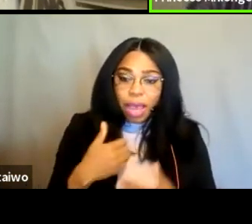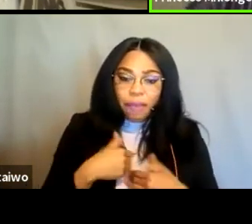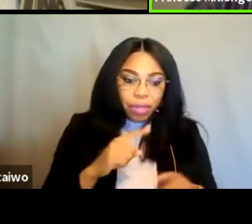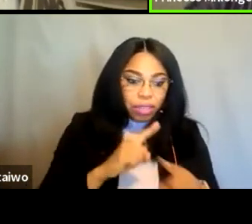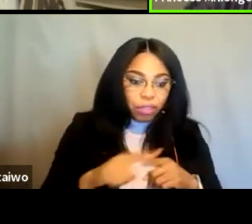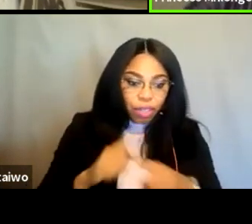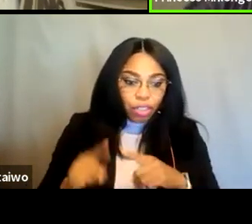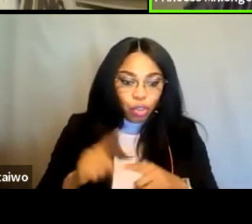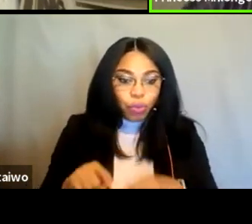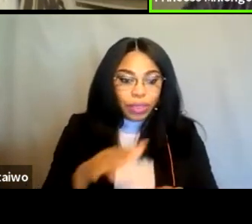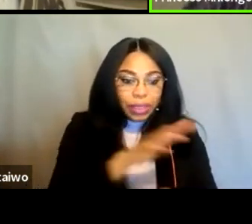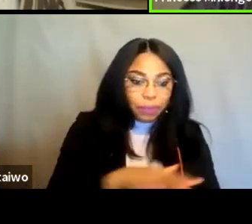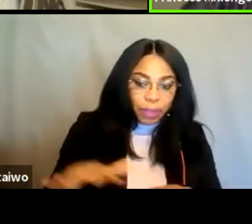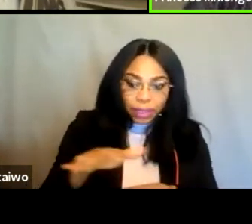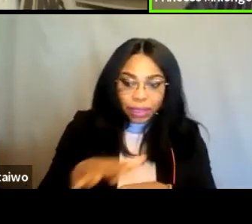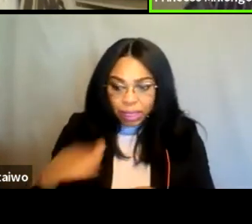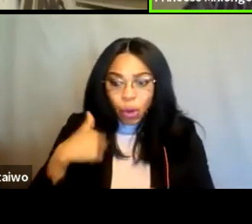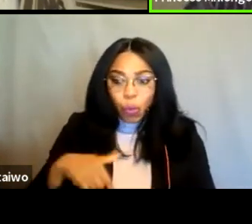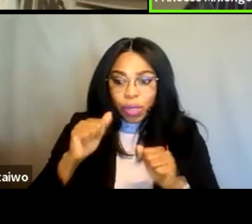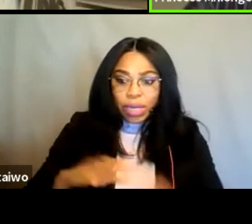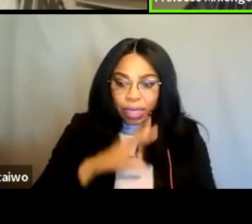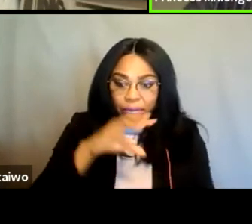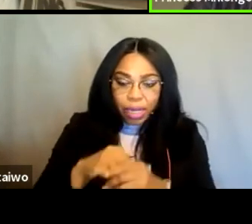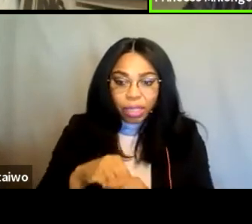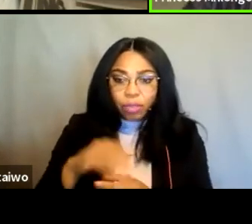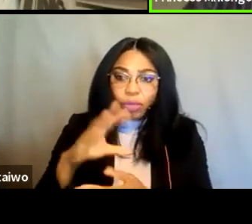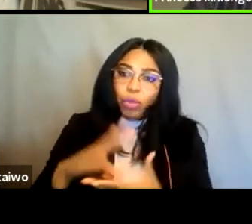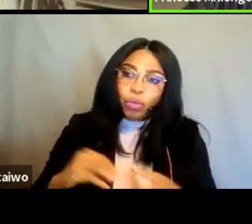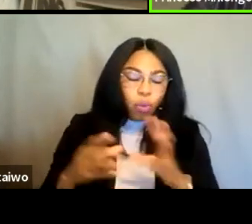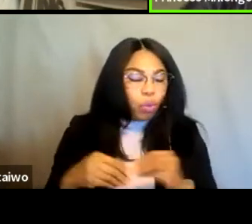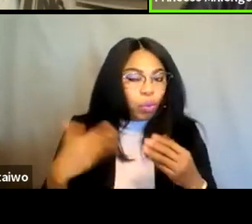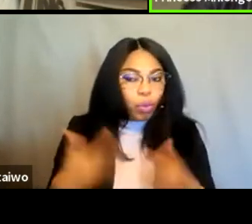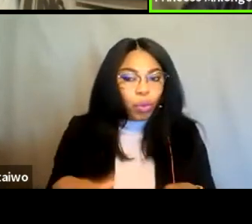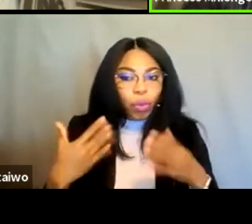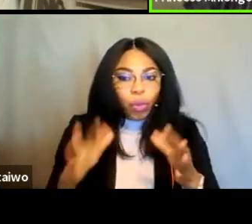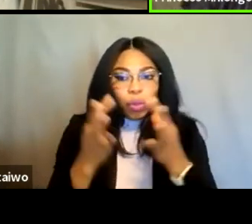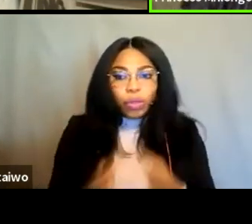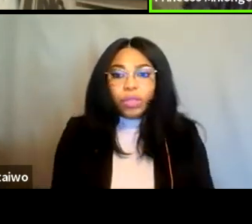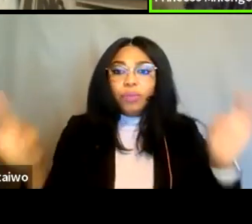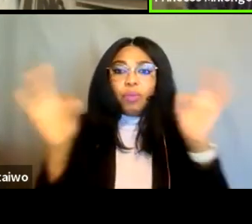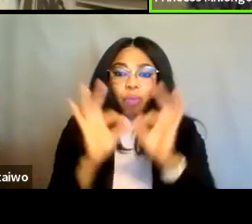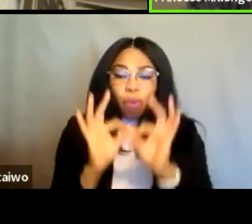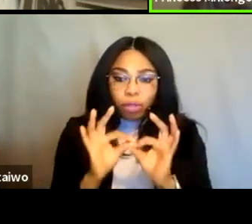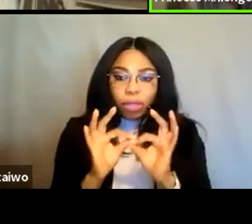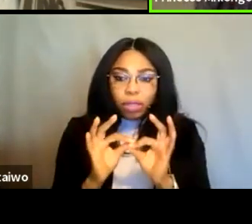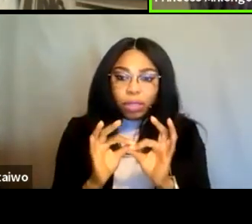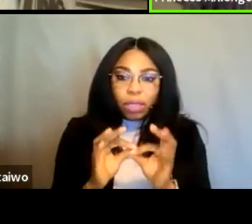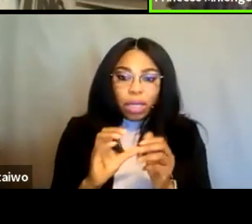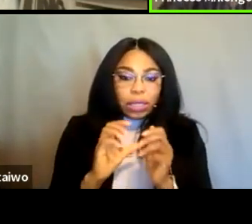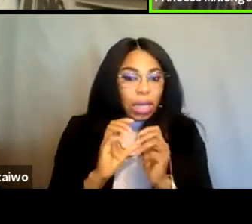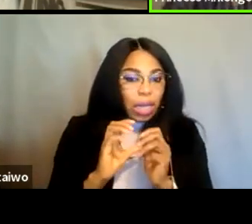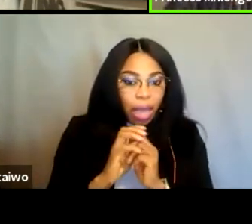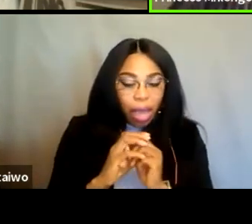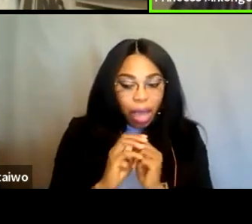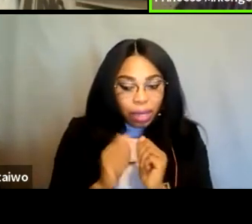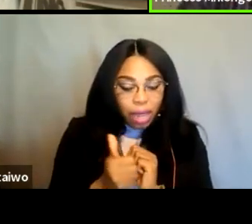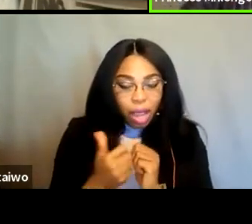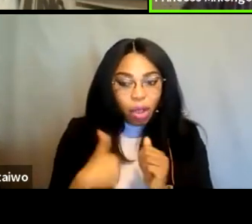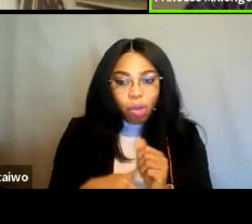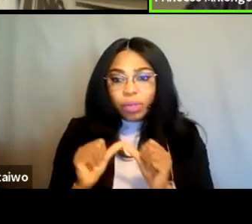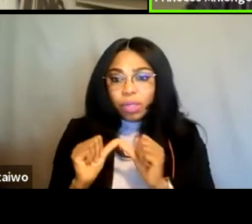platforms where we can engage with the stories is so important in how we continue